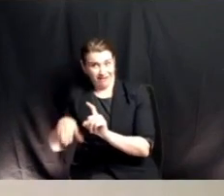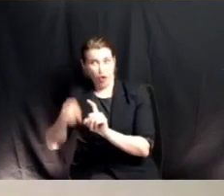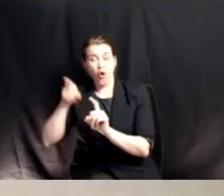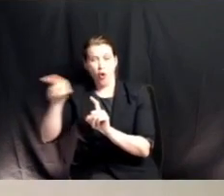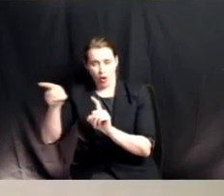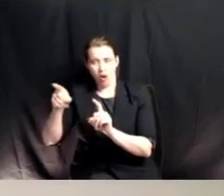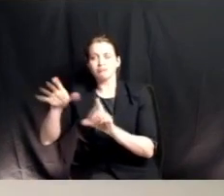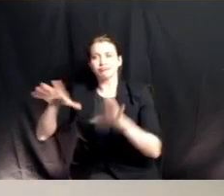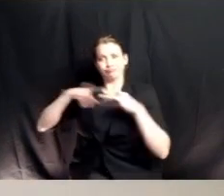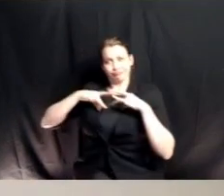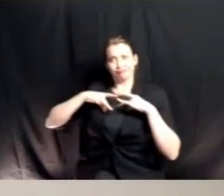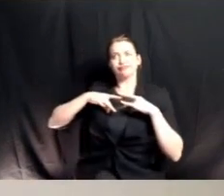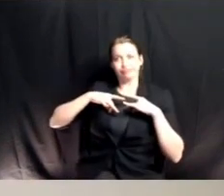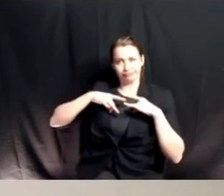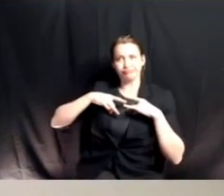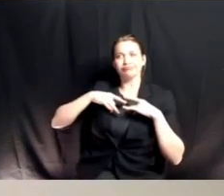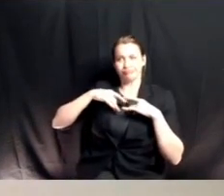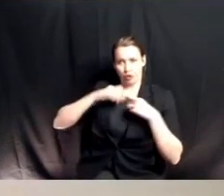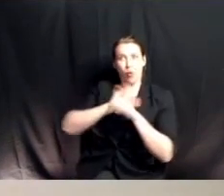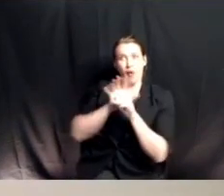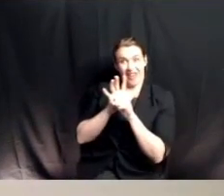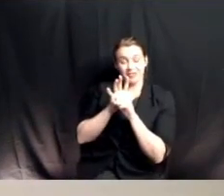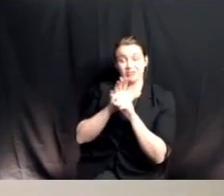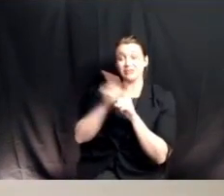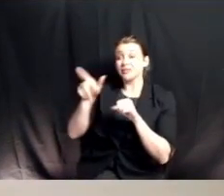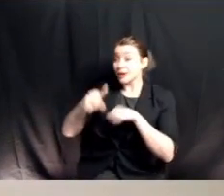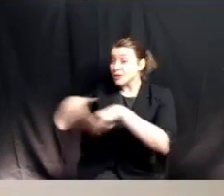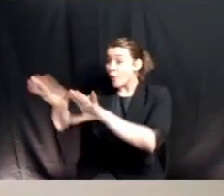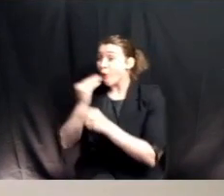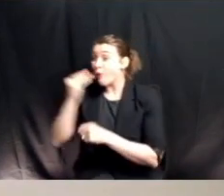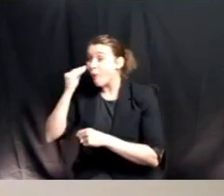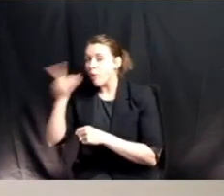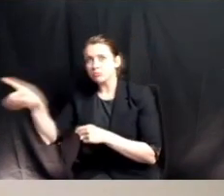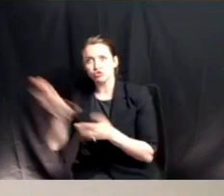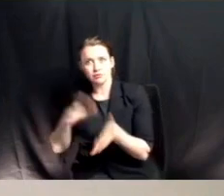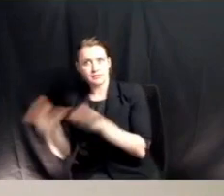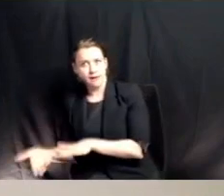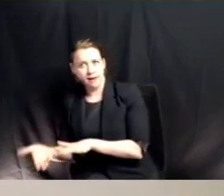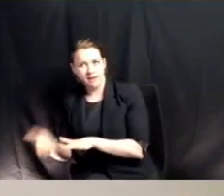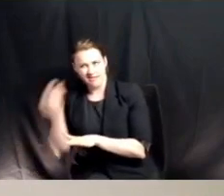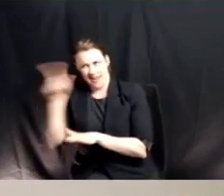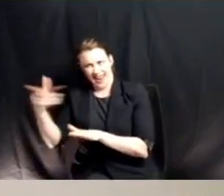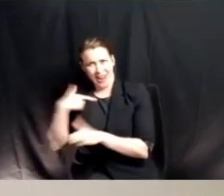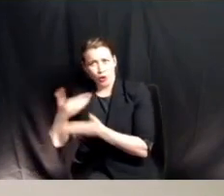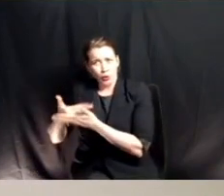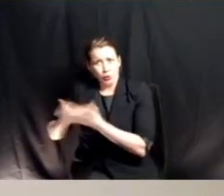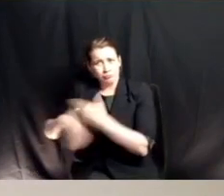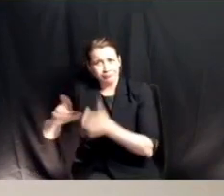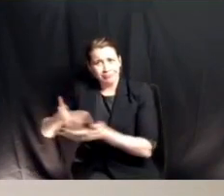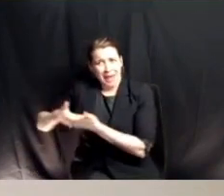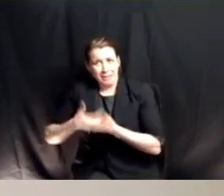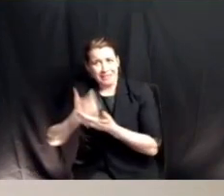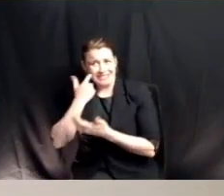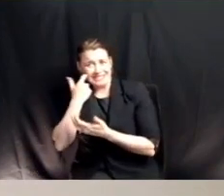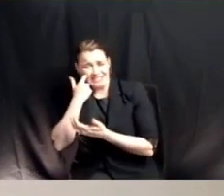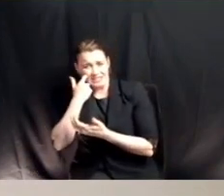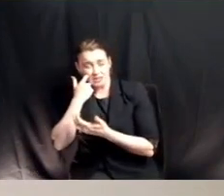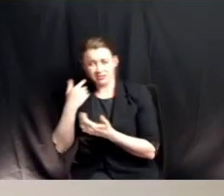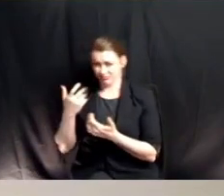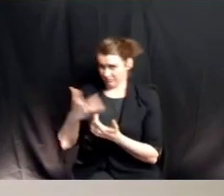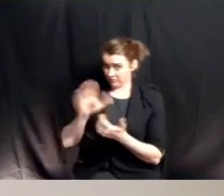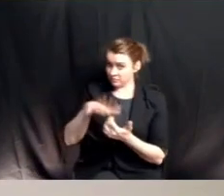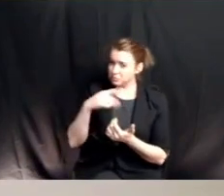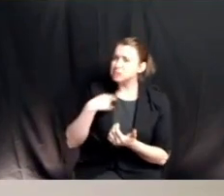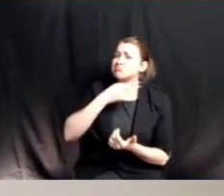maternal death rates in this country already alarmingly high, what can be done to prevent another tragedy like this from happening? Will there be an effort to ensure that all